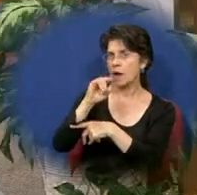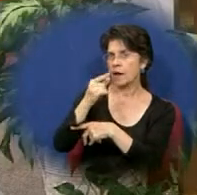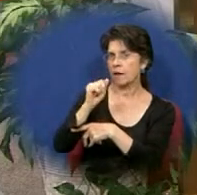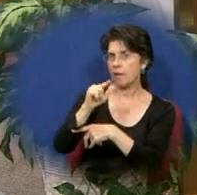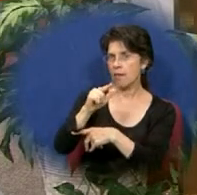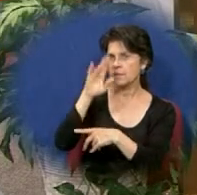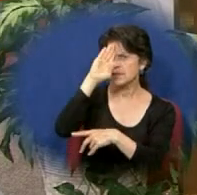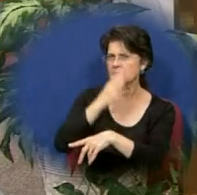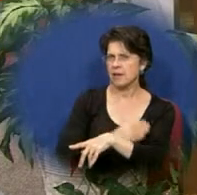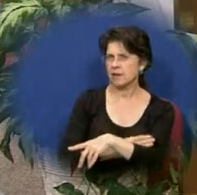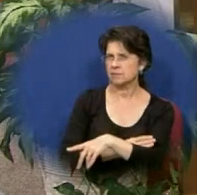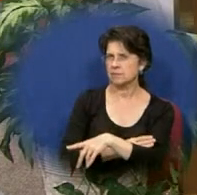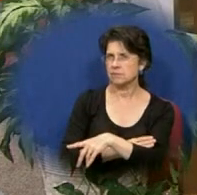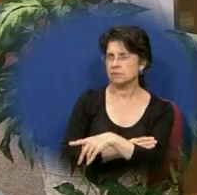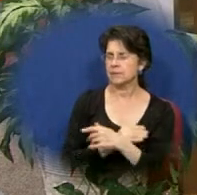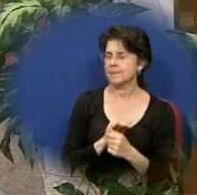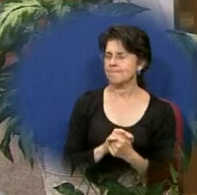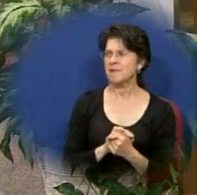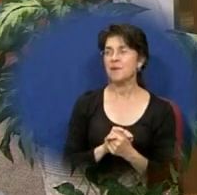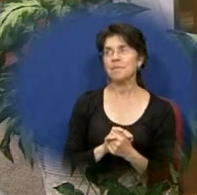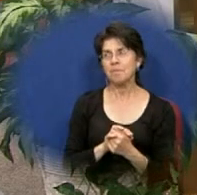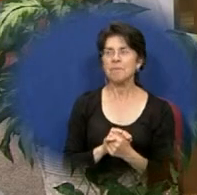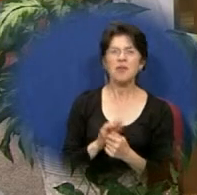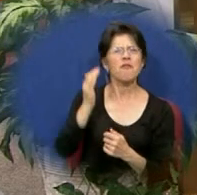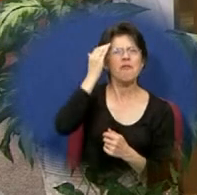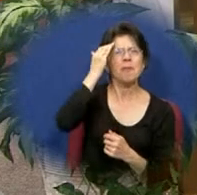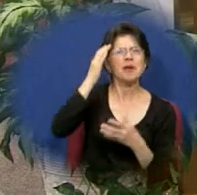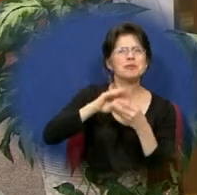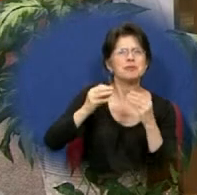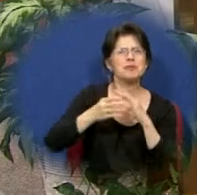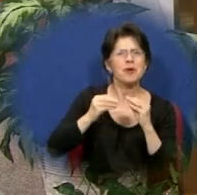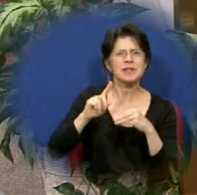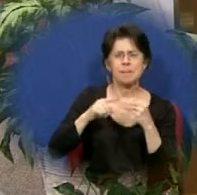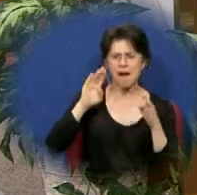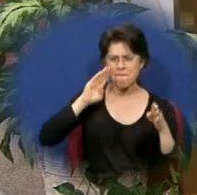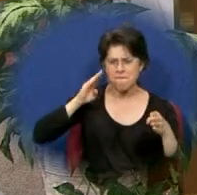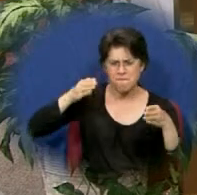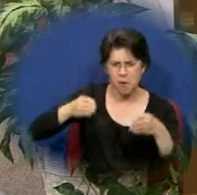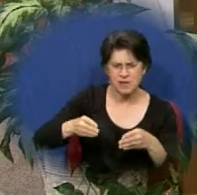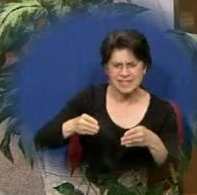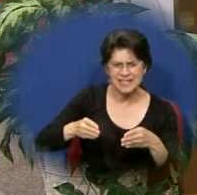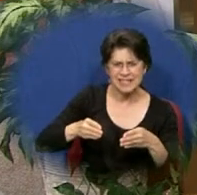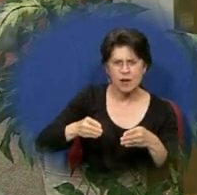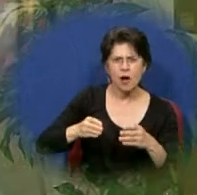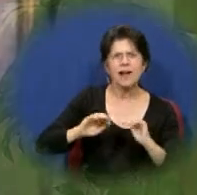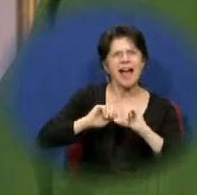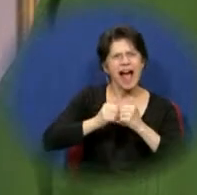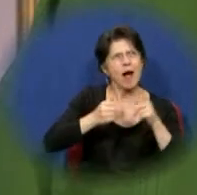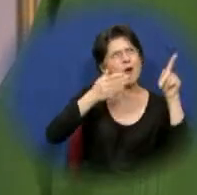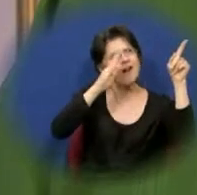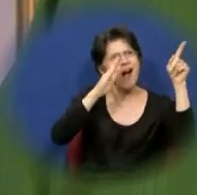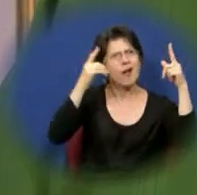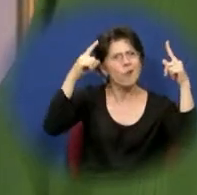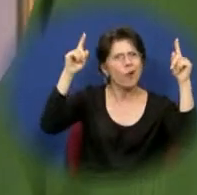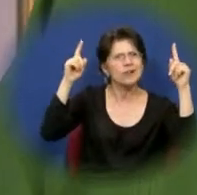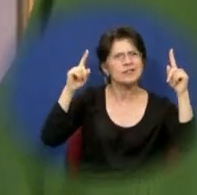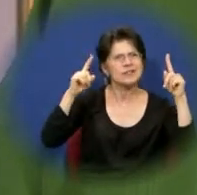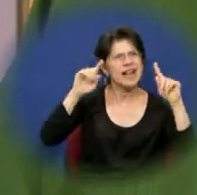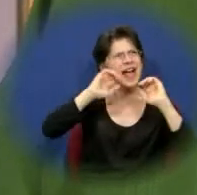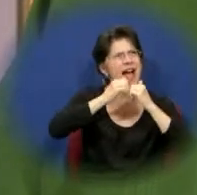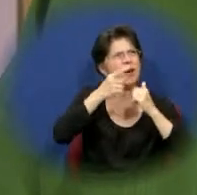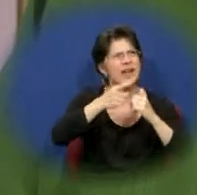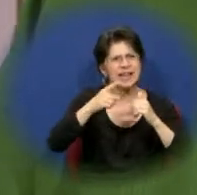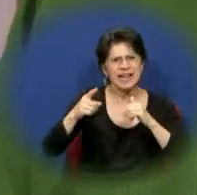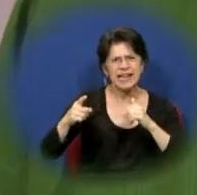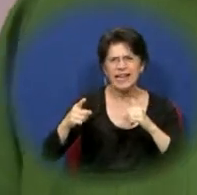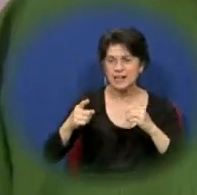familiar stories about, again, inviting us to focus on about how God works and how God is very present to